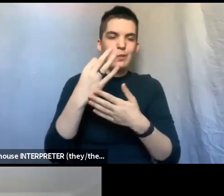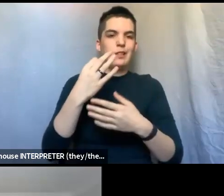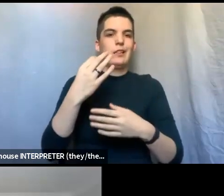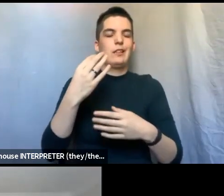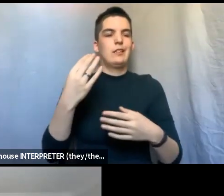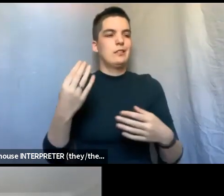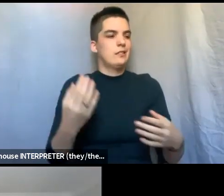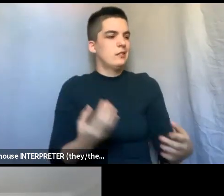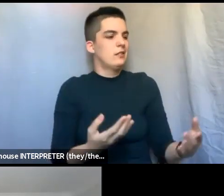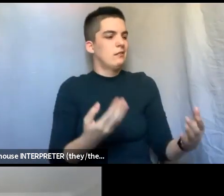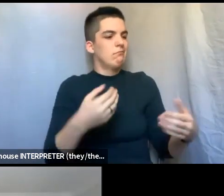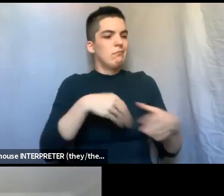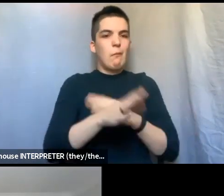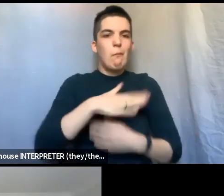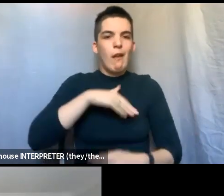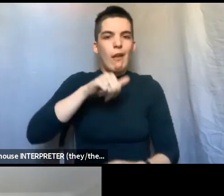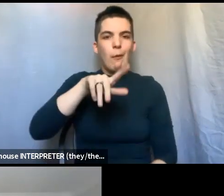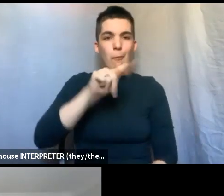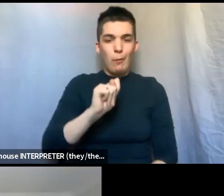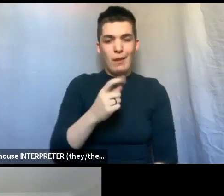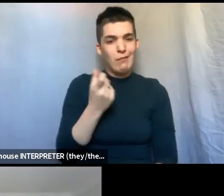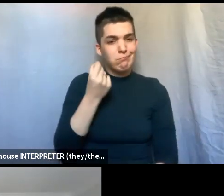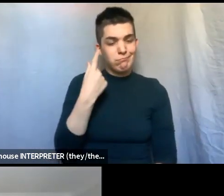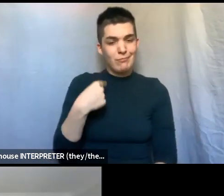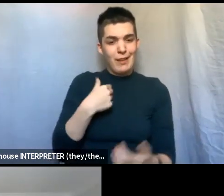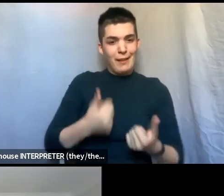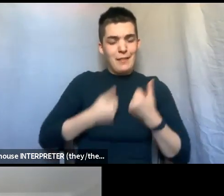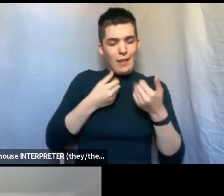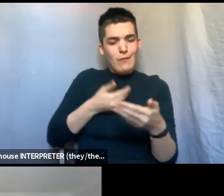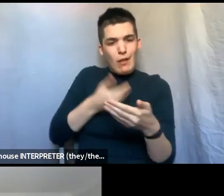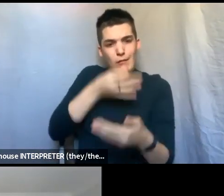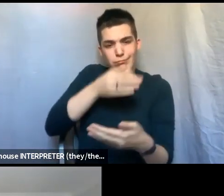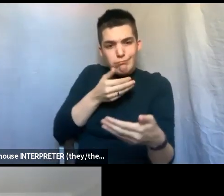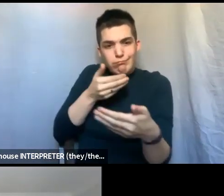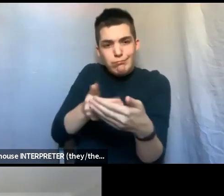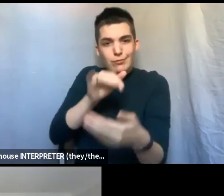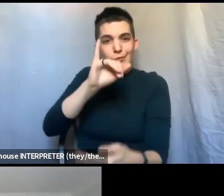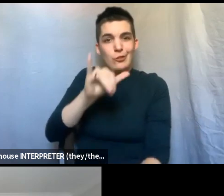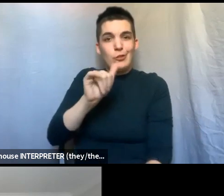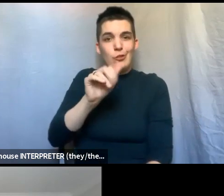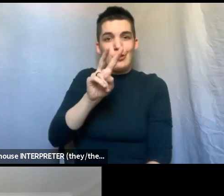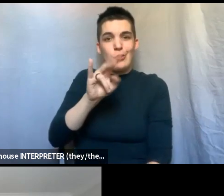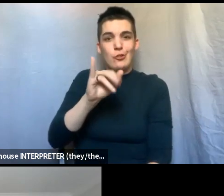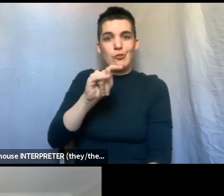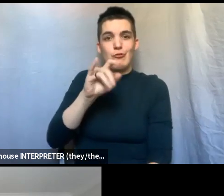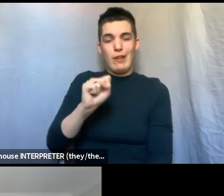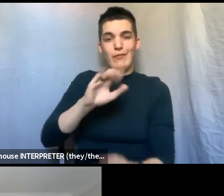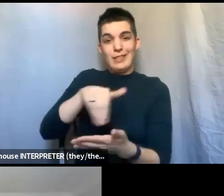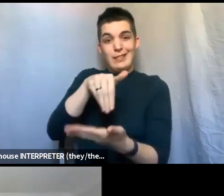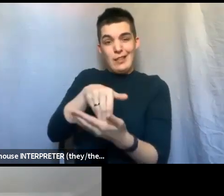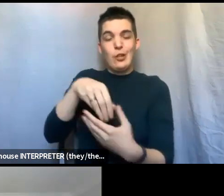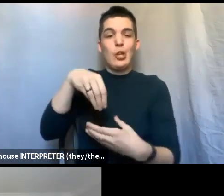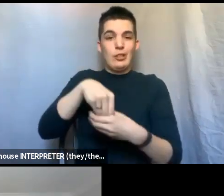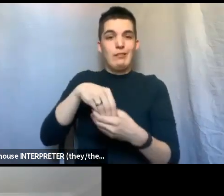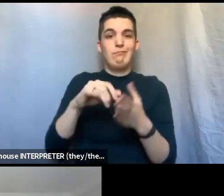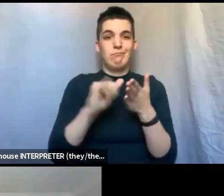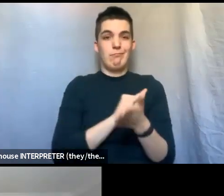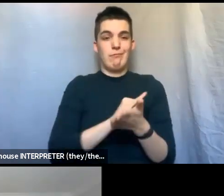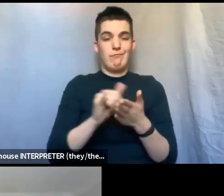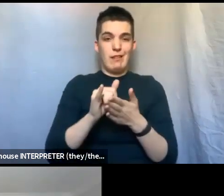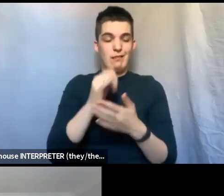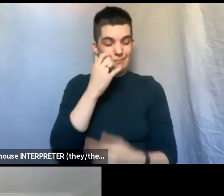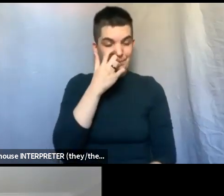Center in Midtown Manhattan. My father, who was who emigrated to the United States from Holland,